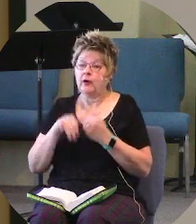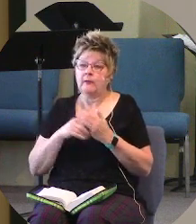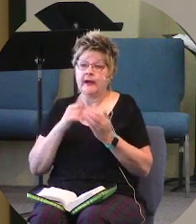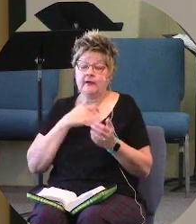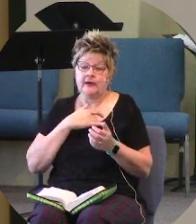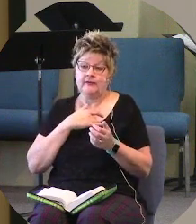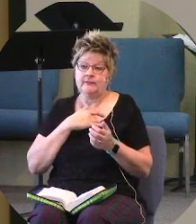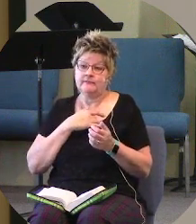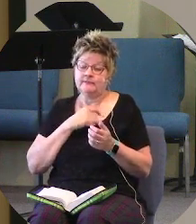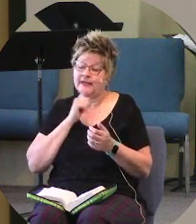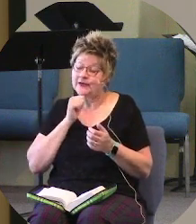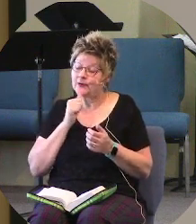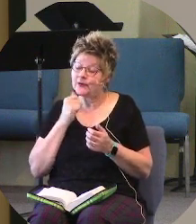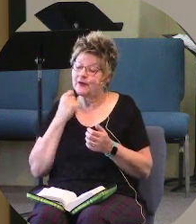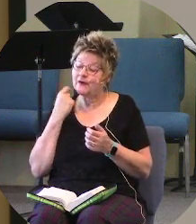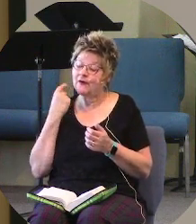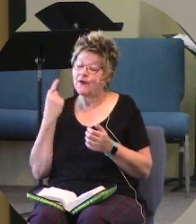it.